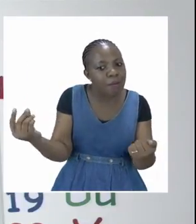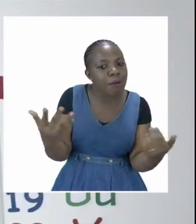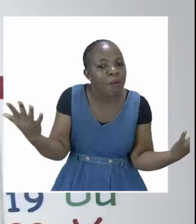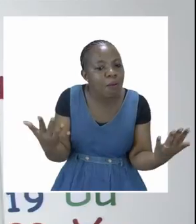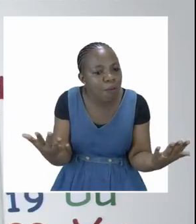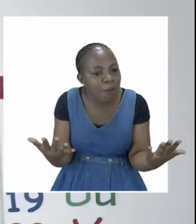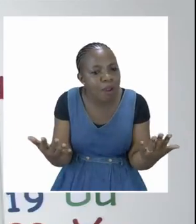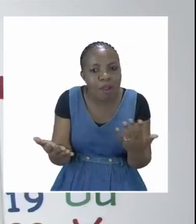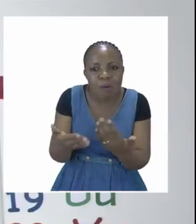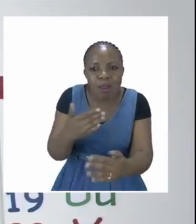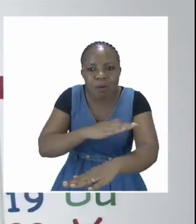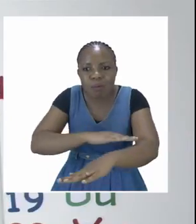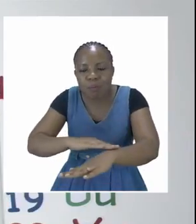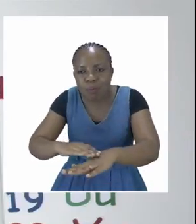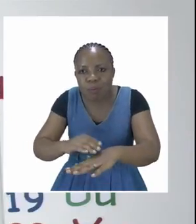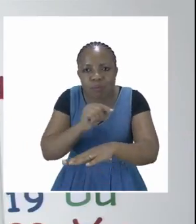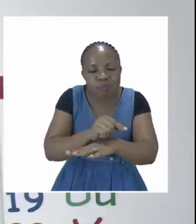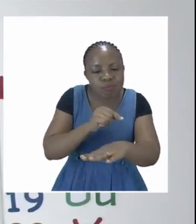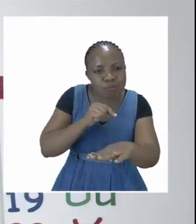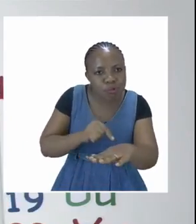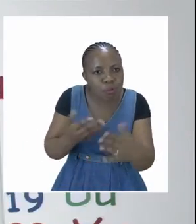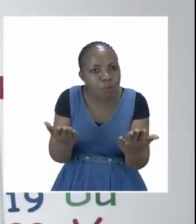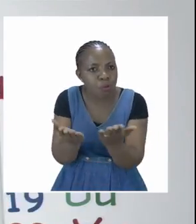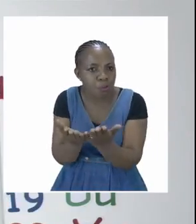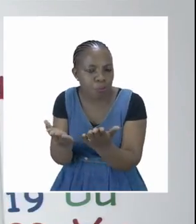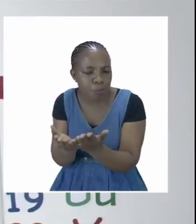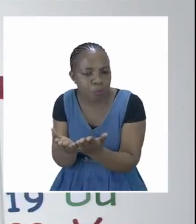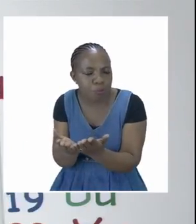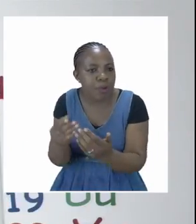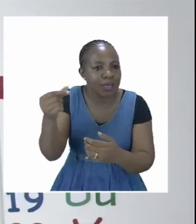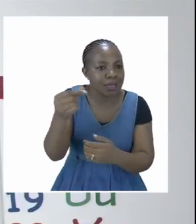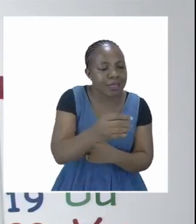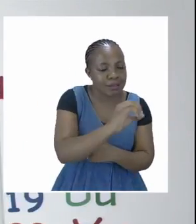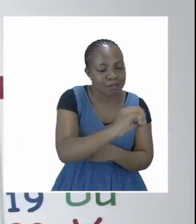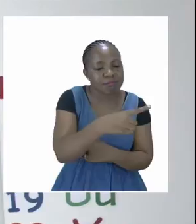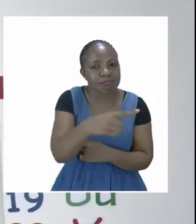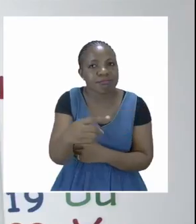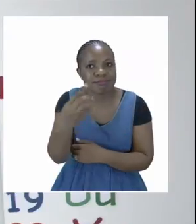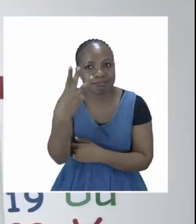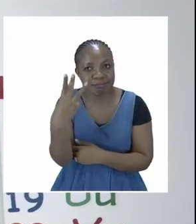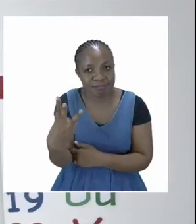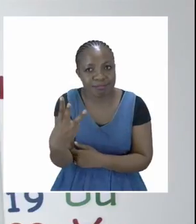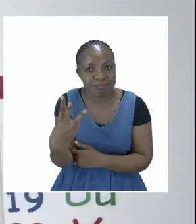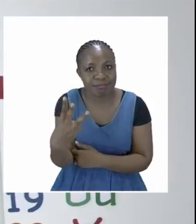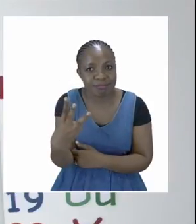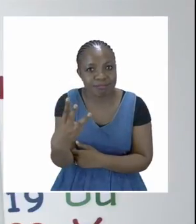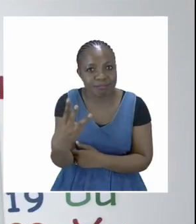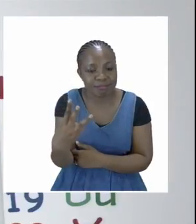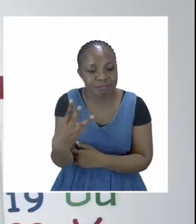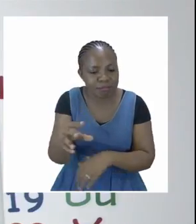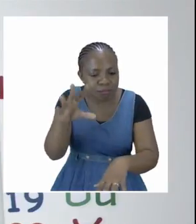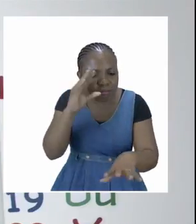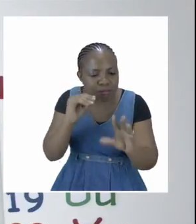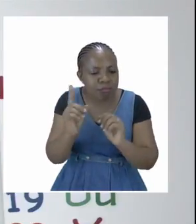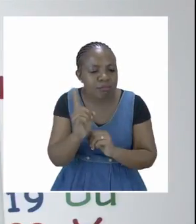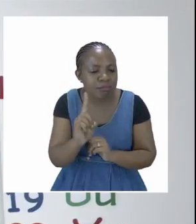to Thursday for pre-primary up until grade 3. The lessons are for listening